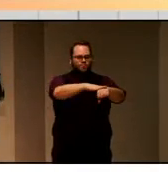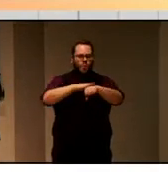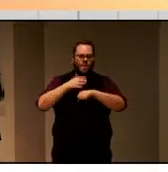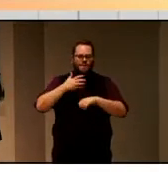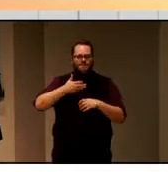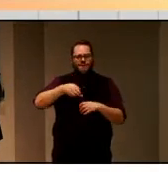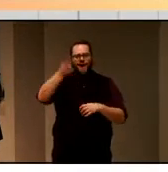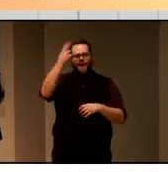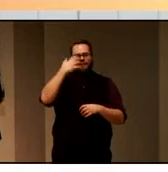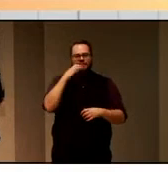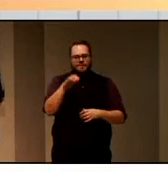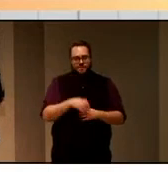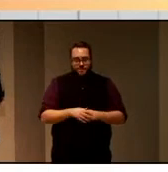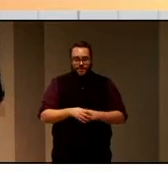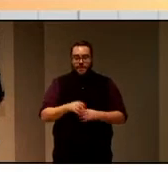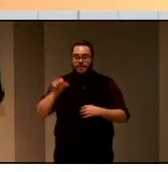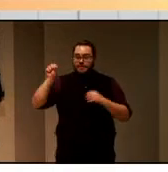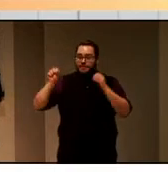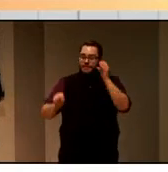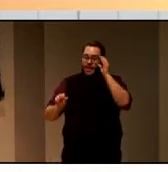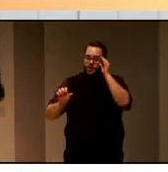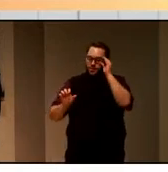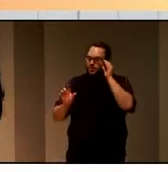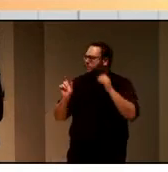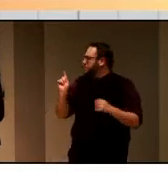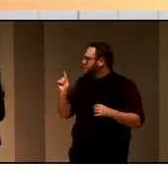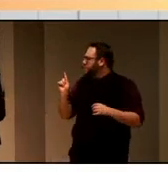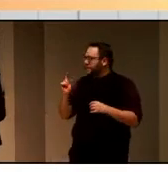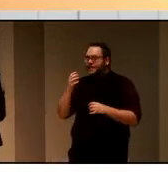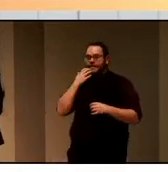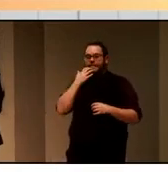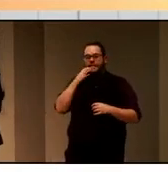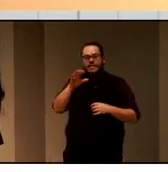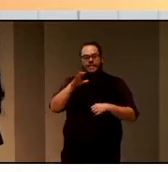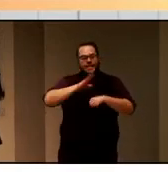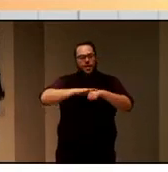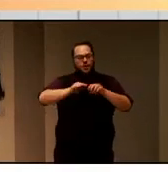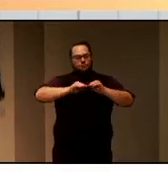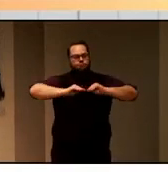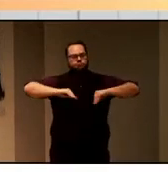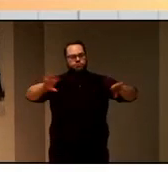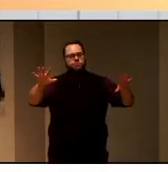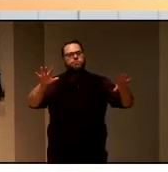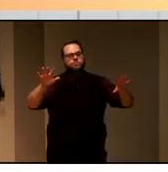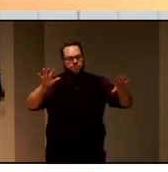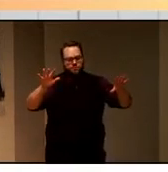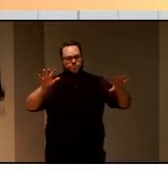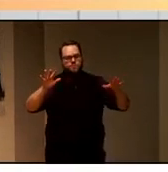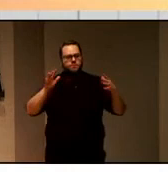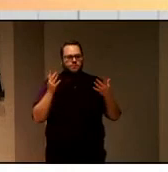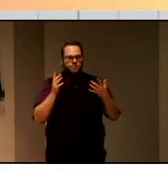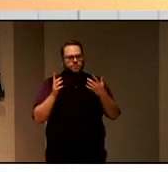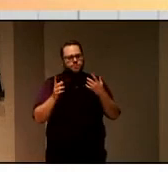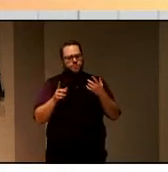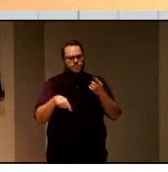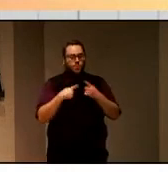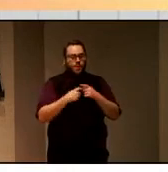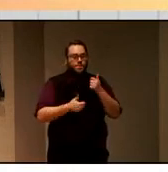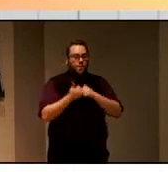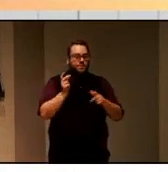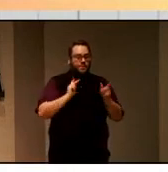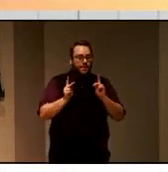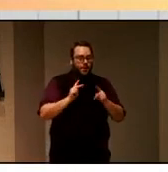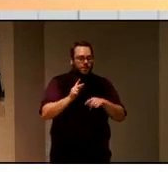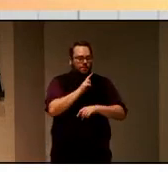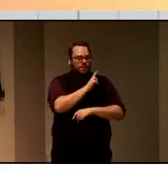the south, there the heat alert goes out right before sort of the temperatures of when most people are hospitalized, and